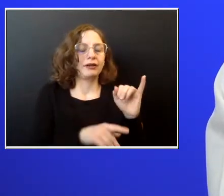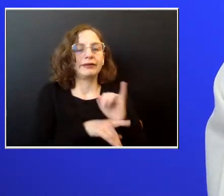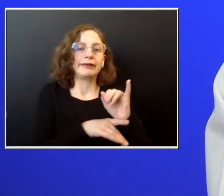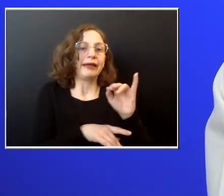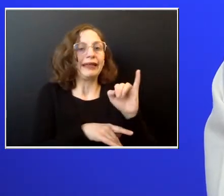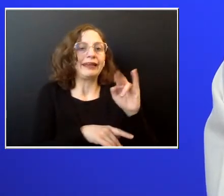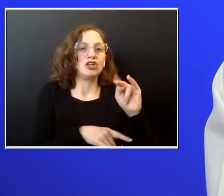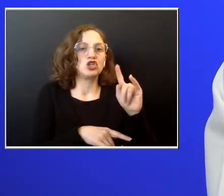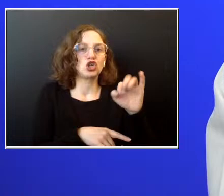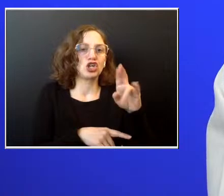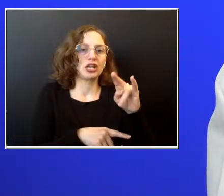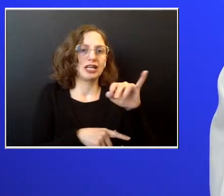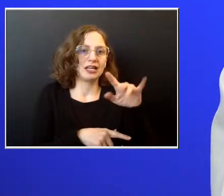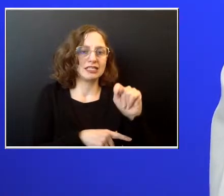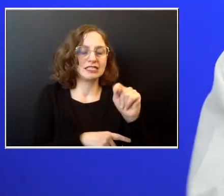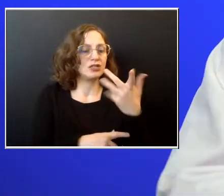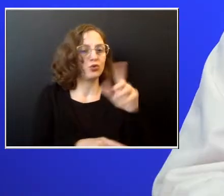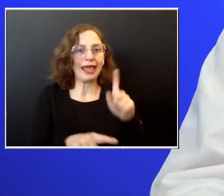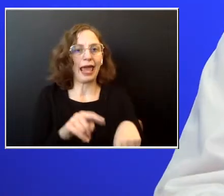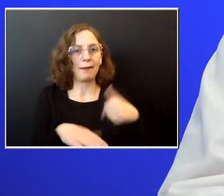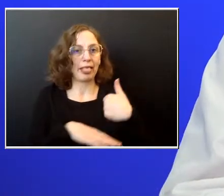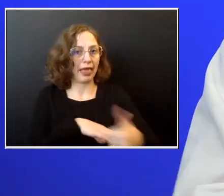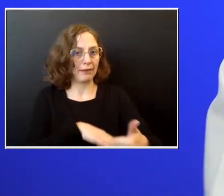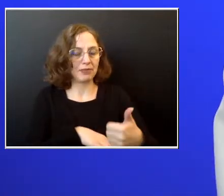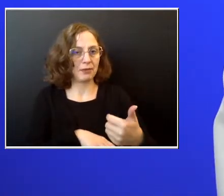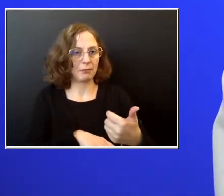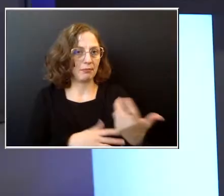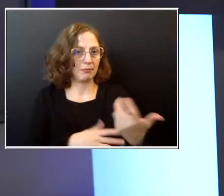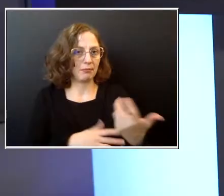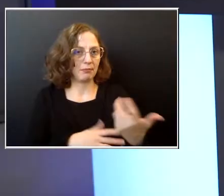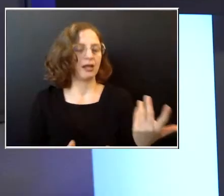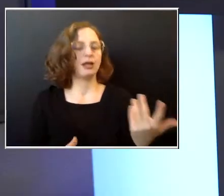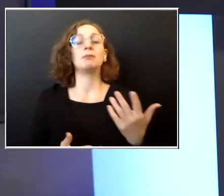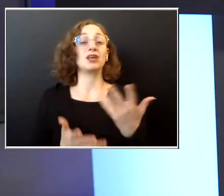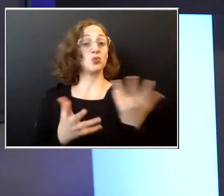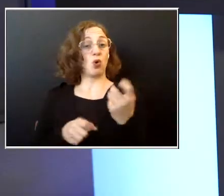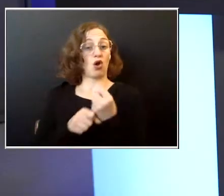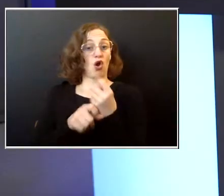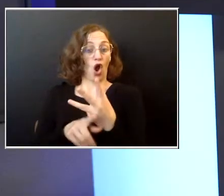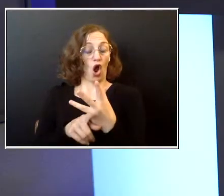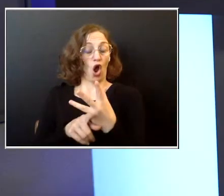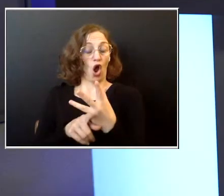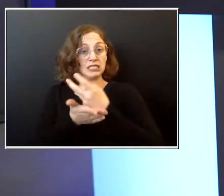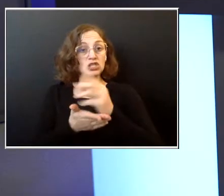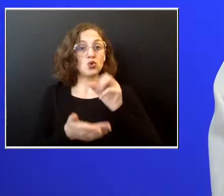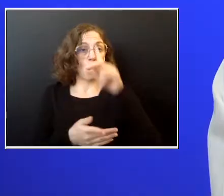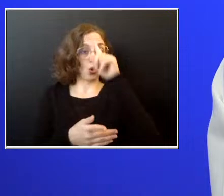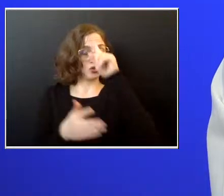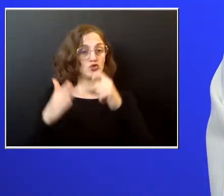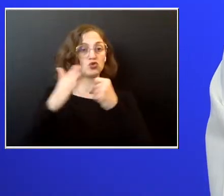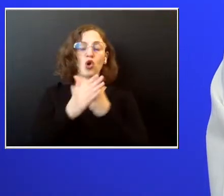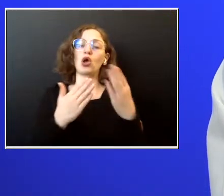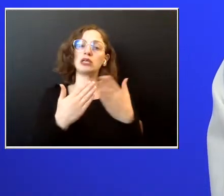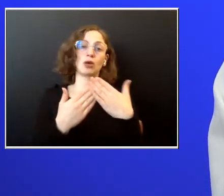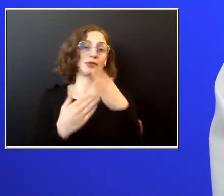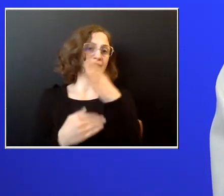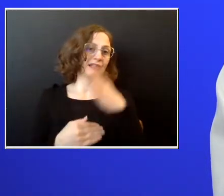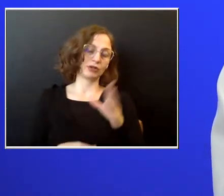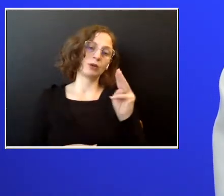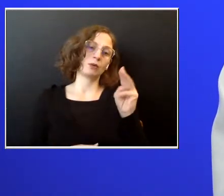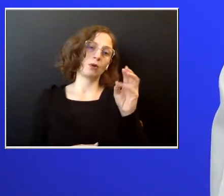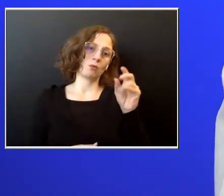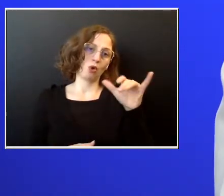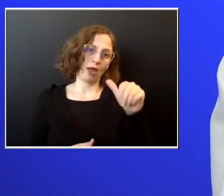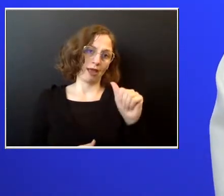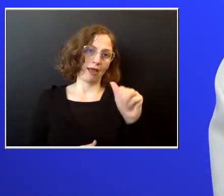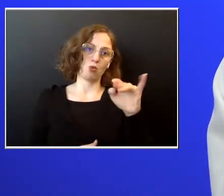is much less likely Moya Moya than it is something else. Is it always hereditary? No, actually, most of the time it's not hereditary, which